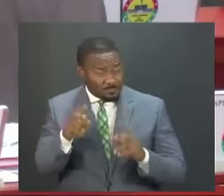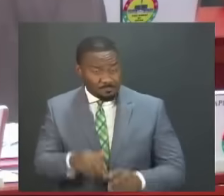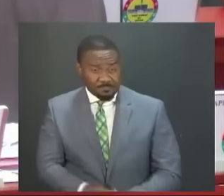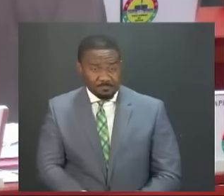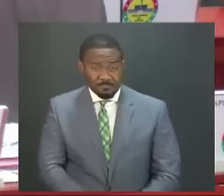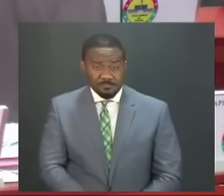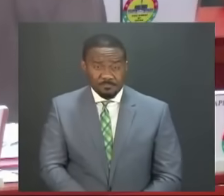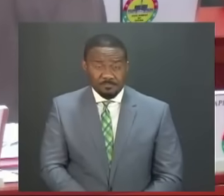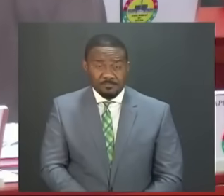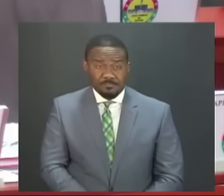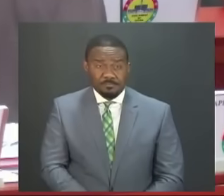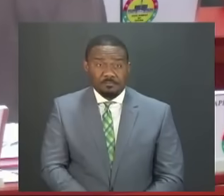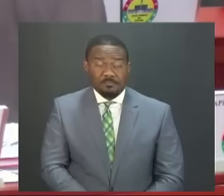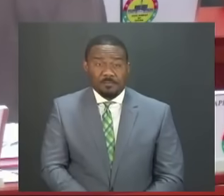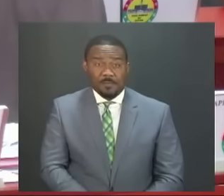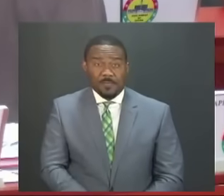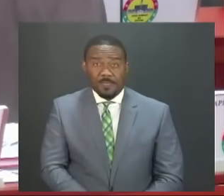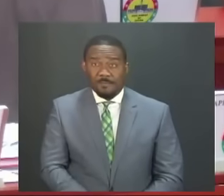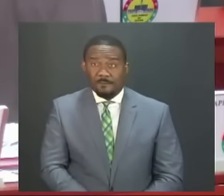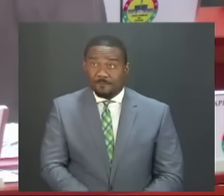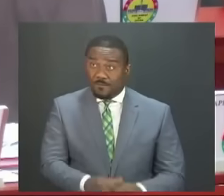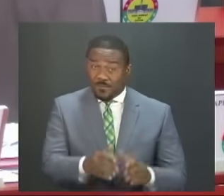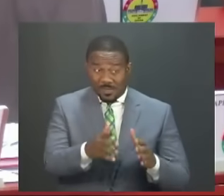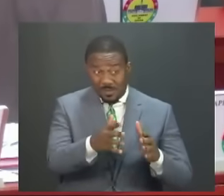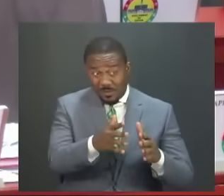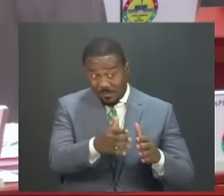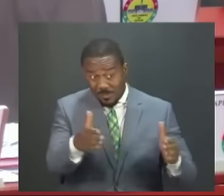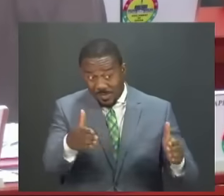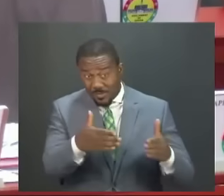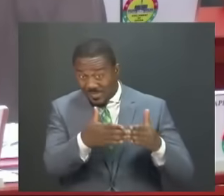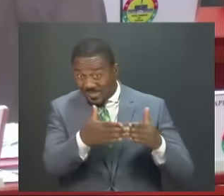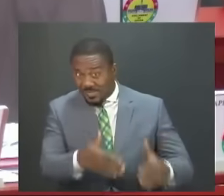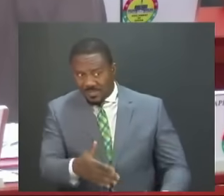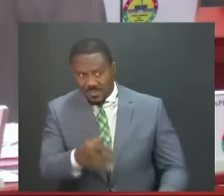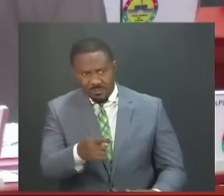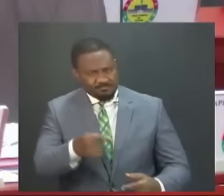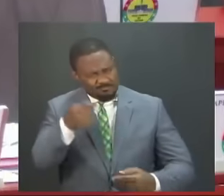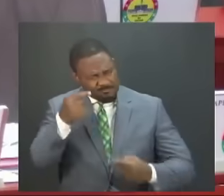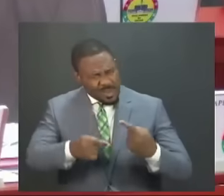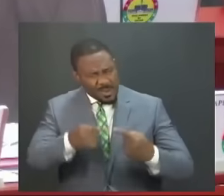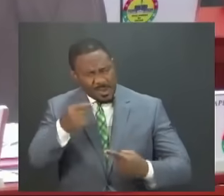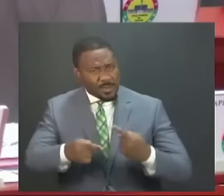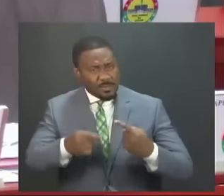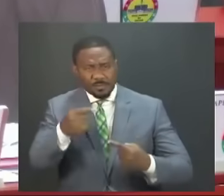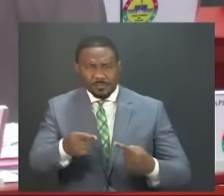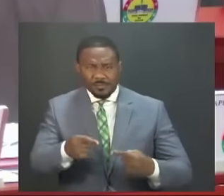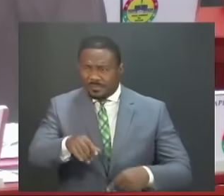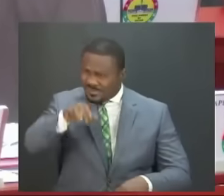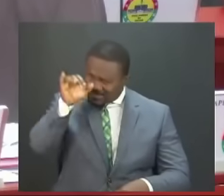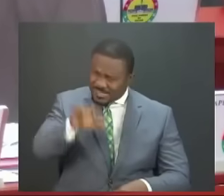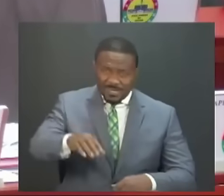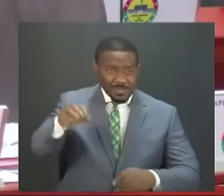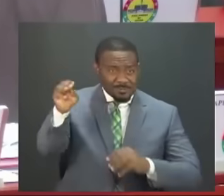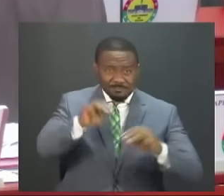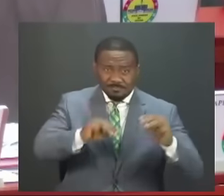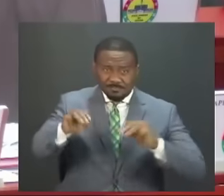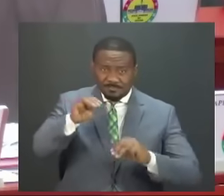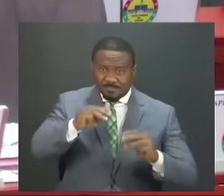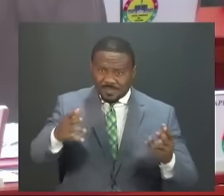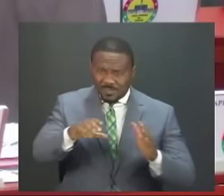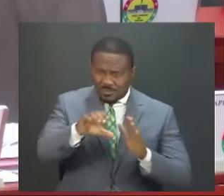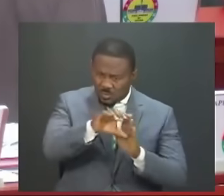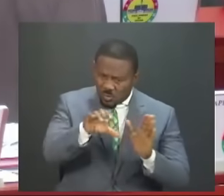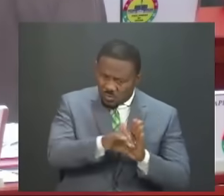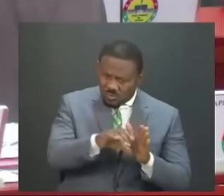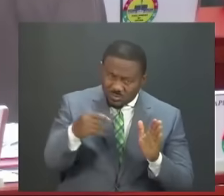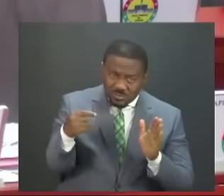the majority leader argued strenuously that indeed that matter has a